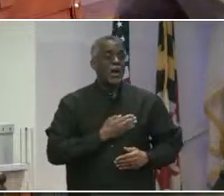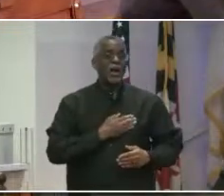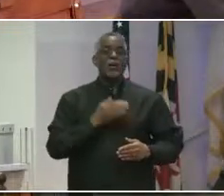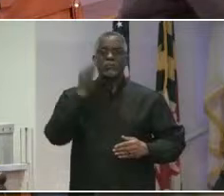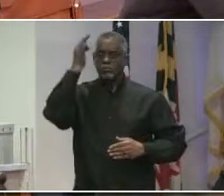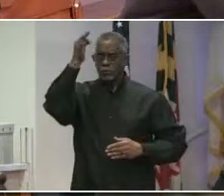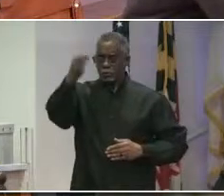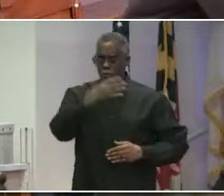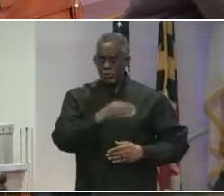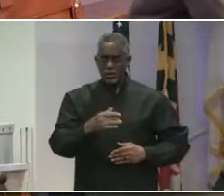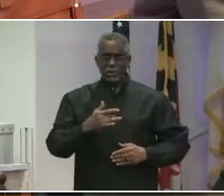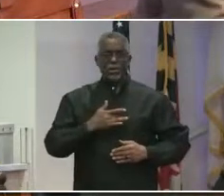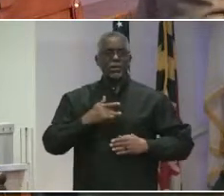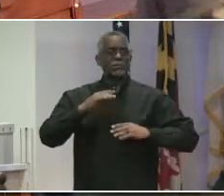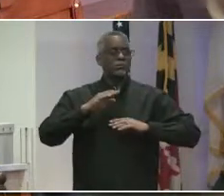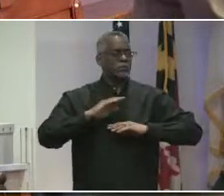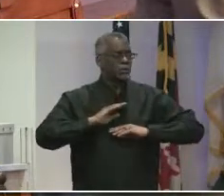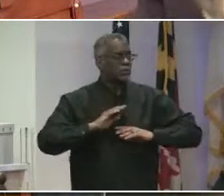know?